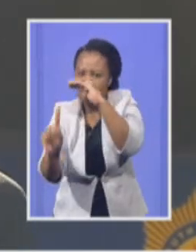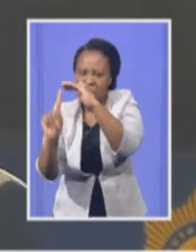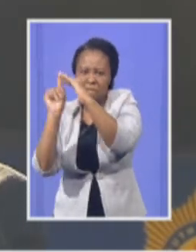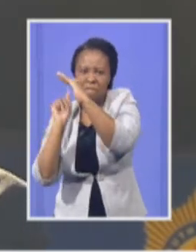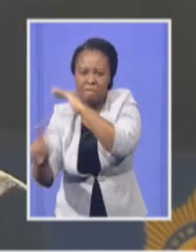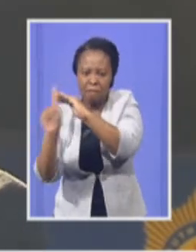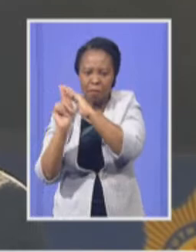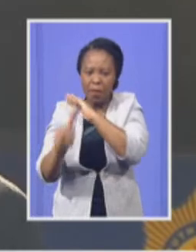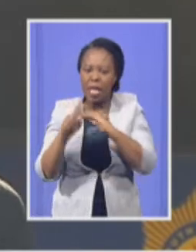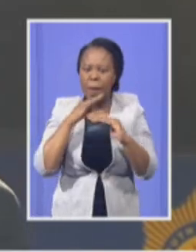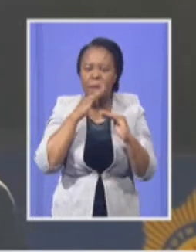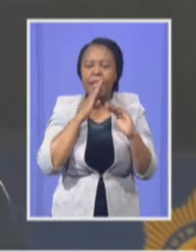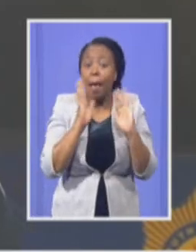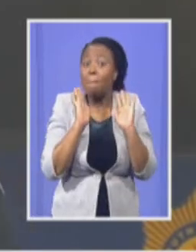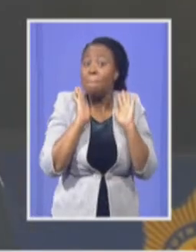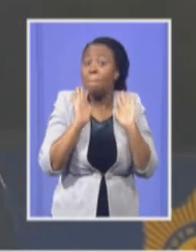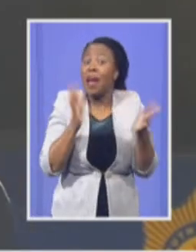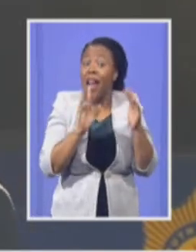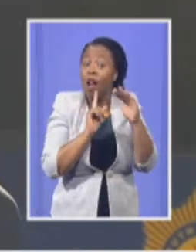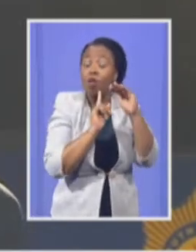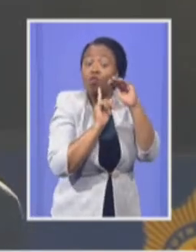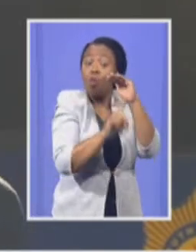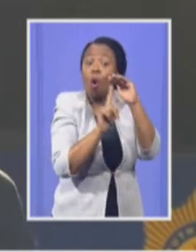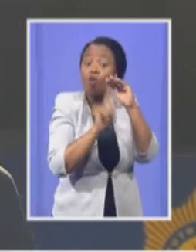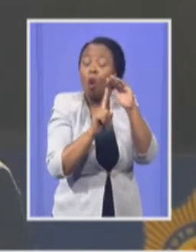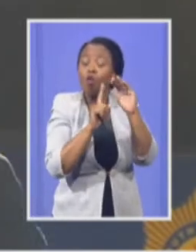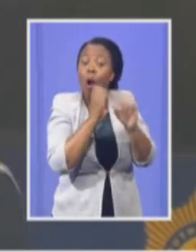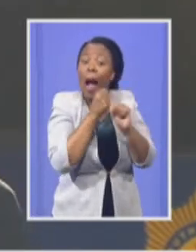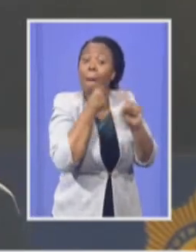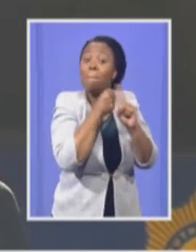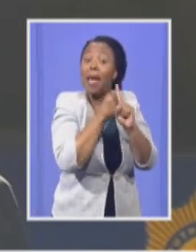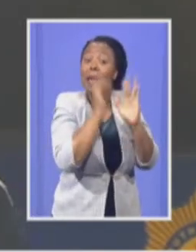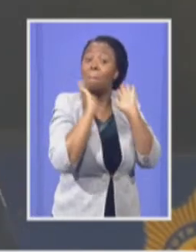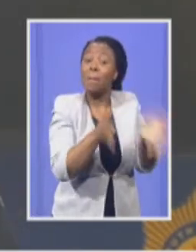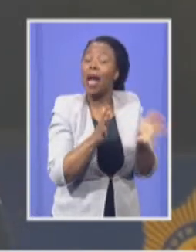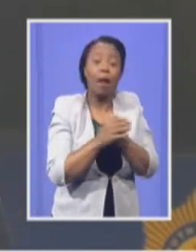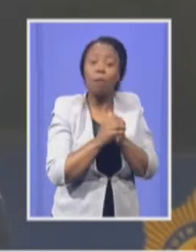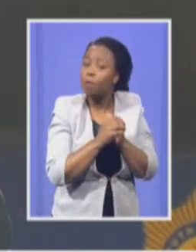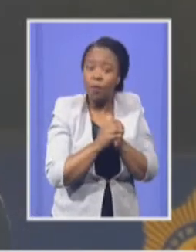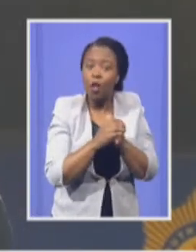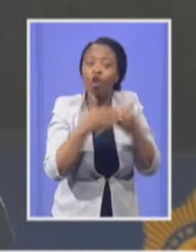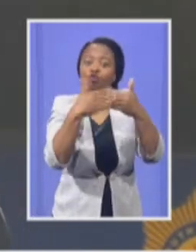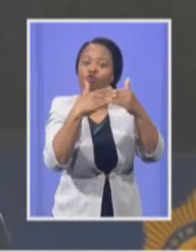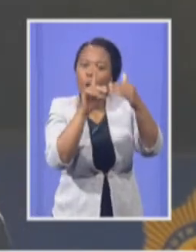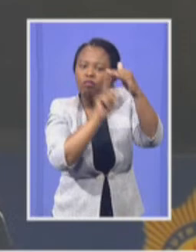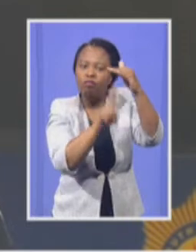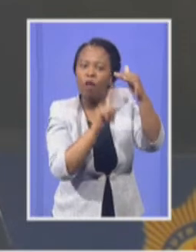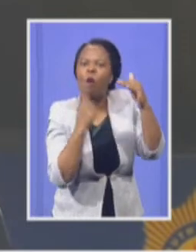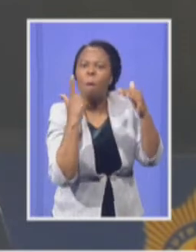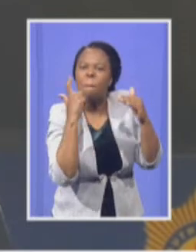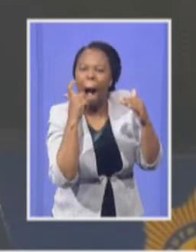Ungabi nje door to door wokuzo campaign. Kuba door to door webhamu.